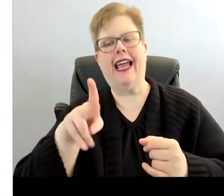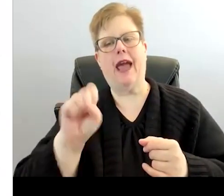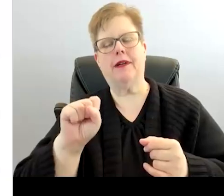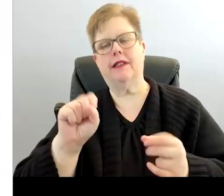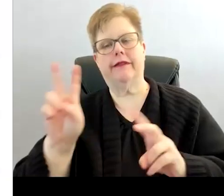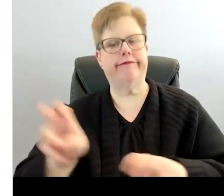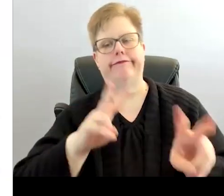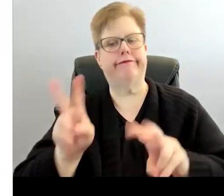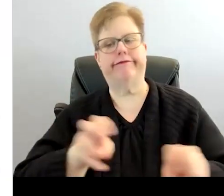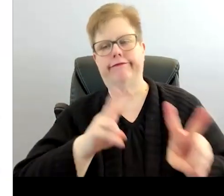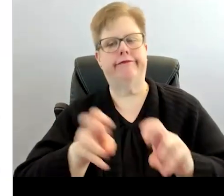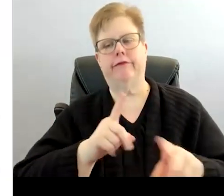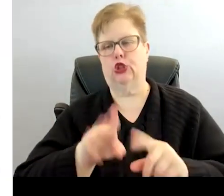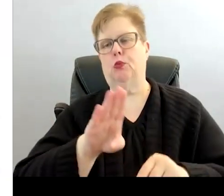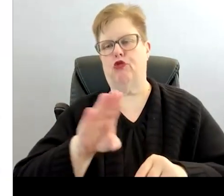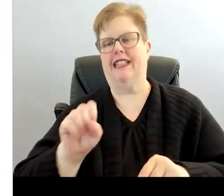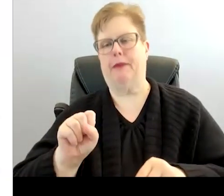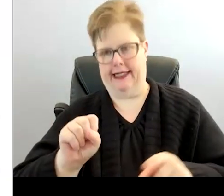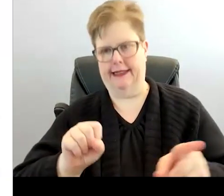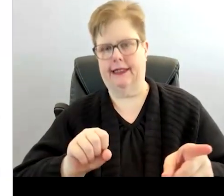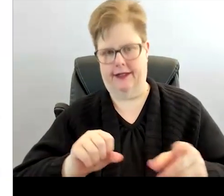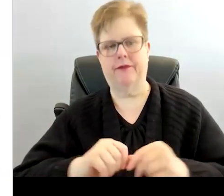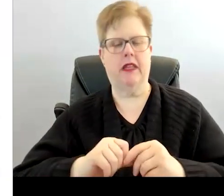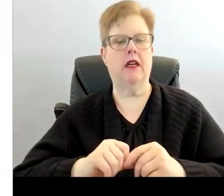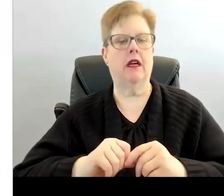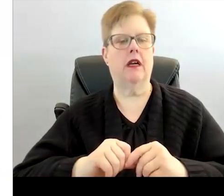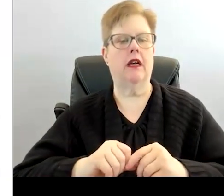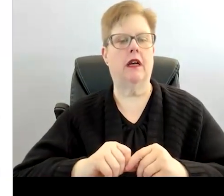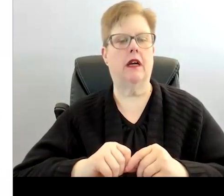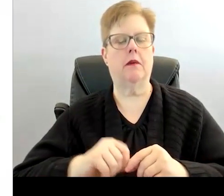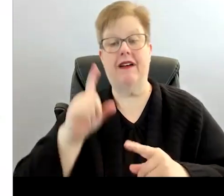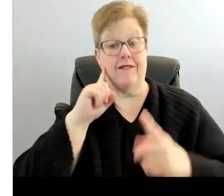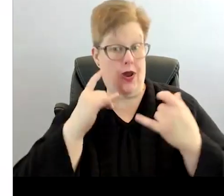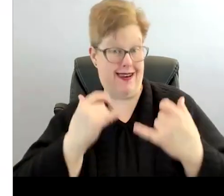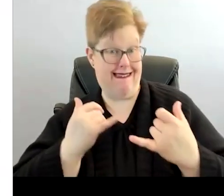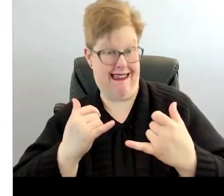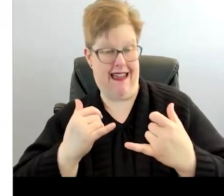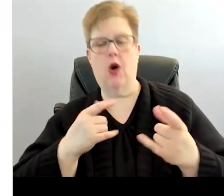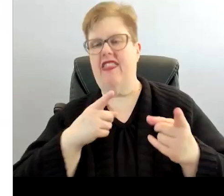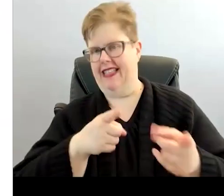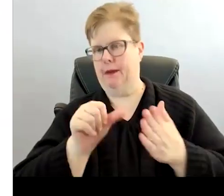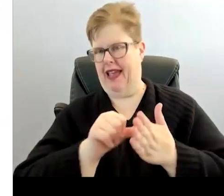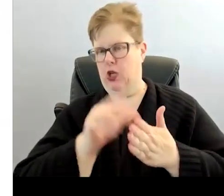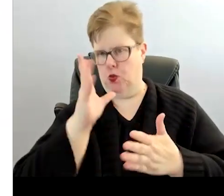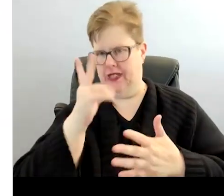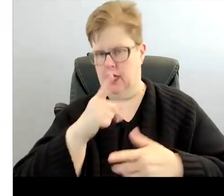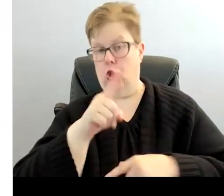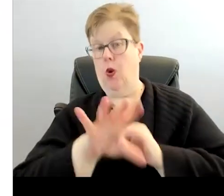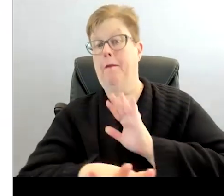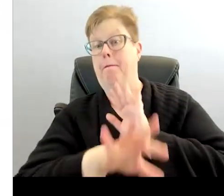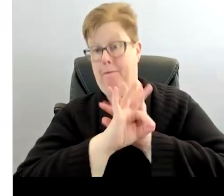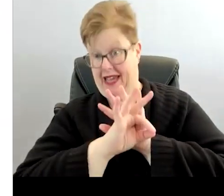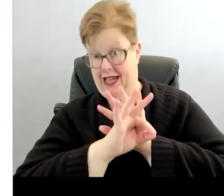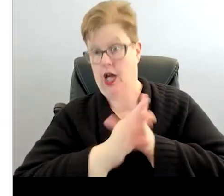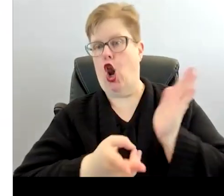on over to Brightspace. But for now, this will bring you to this landing page and you will select login